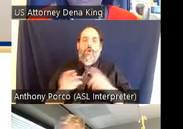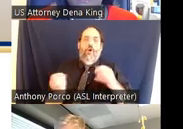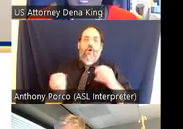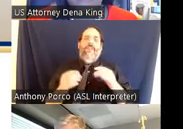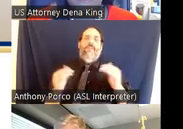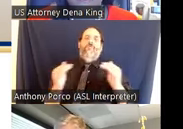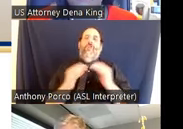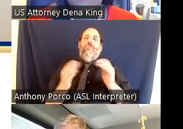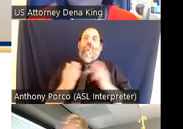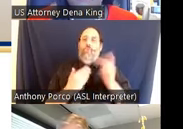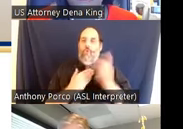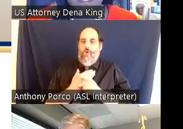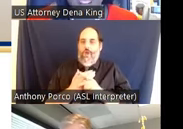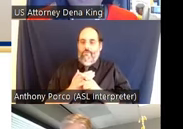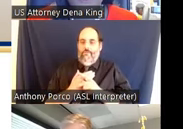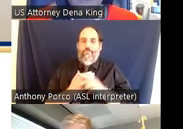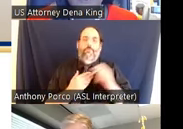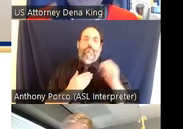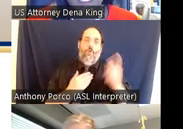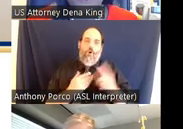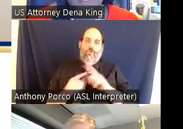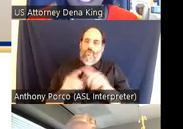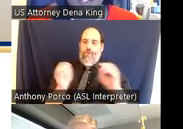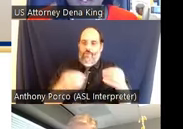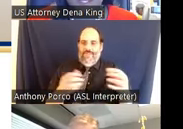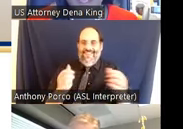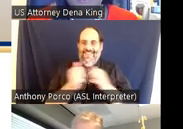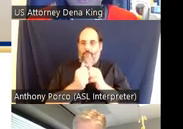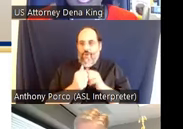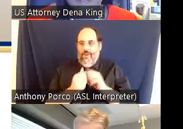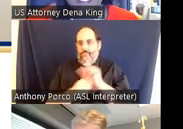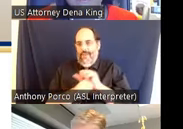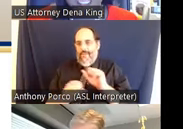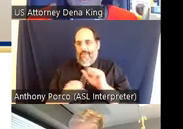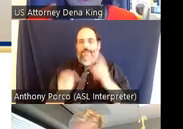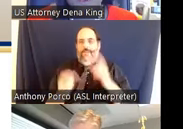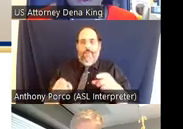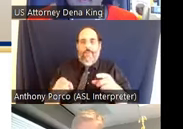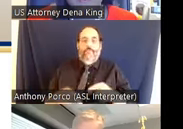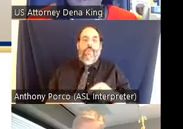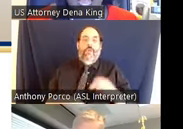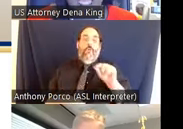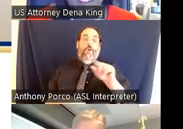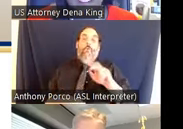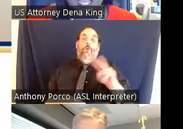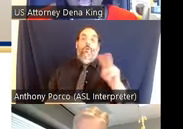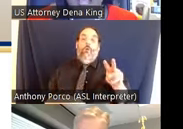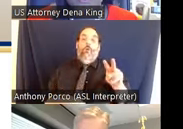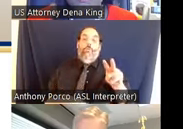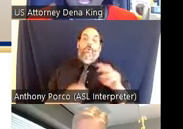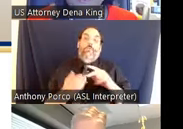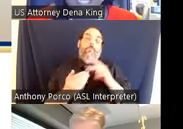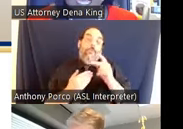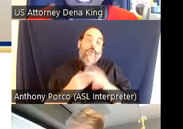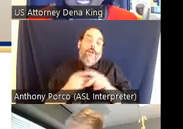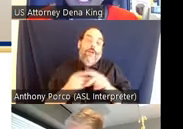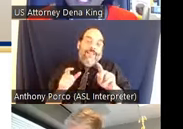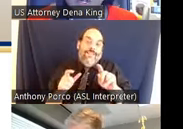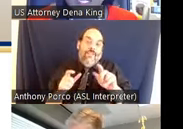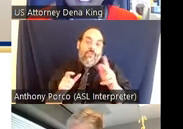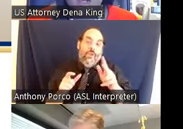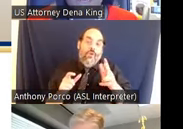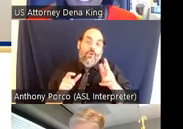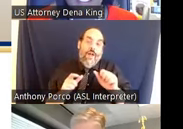Justice Programs. In early 2022, the United Against Hate program was piloted in three United